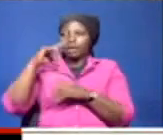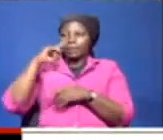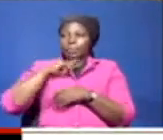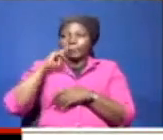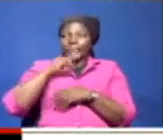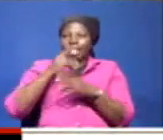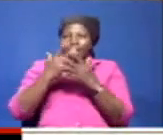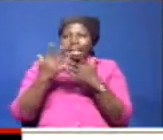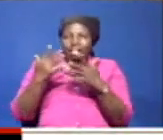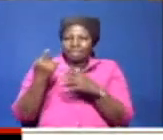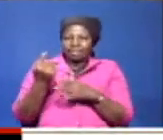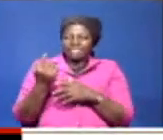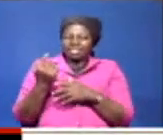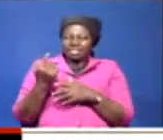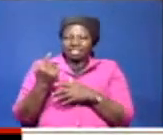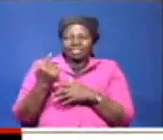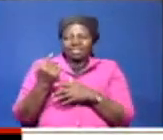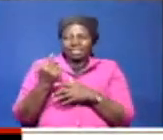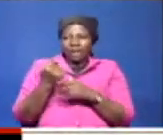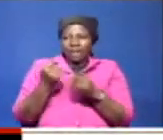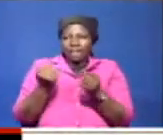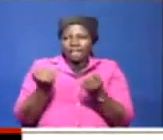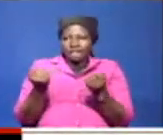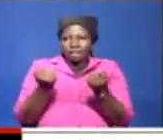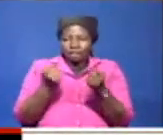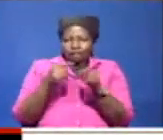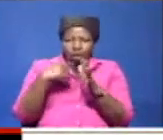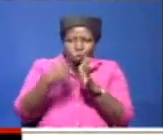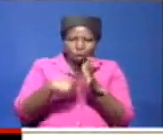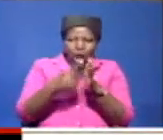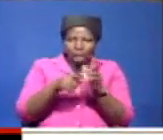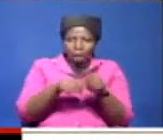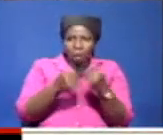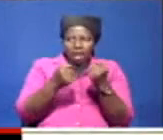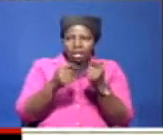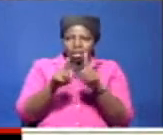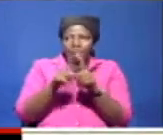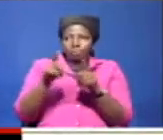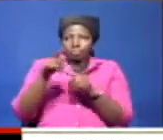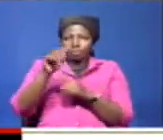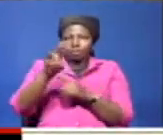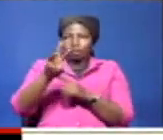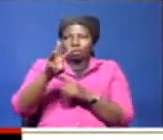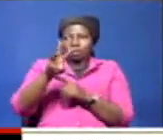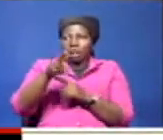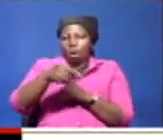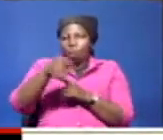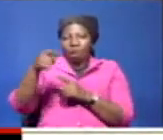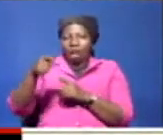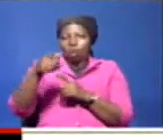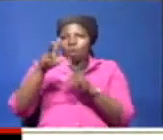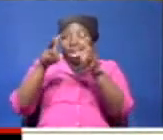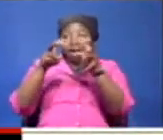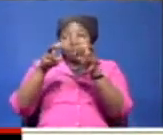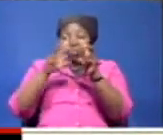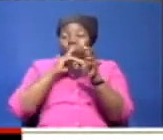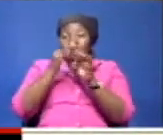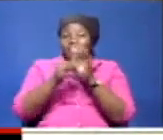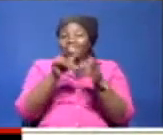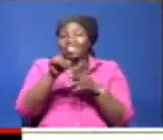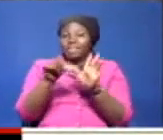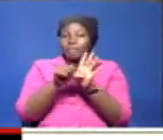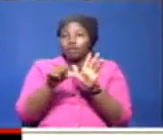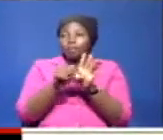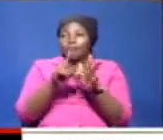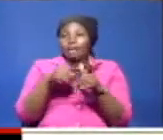puncture was a window washer issue, which Elfyn Evans had on day 2. Now, if that is a problem, then it's